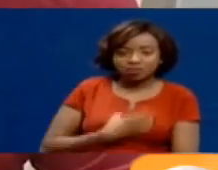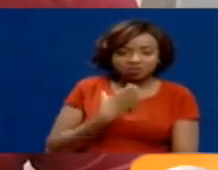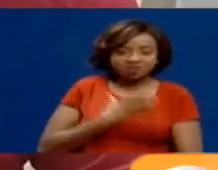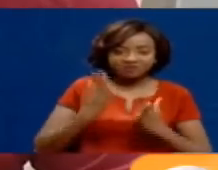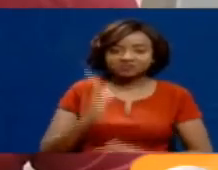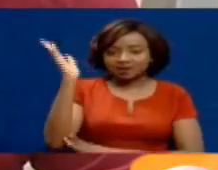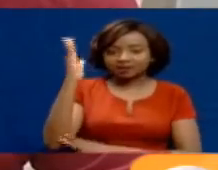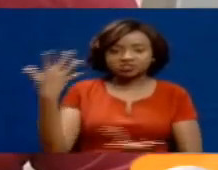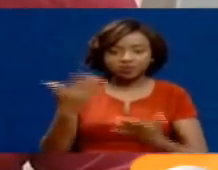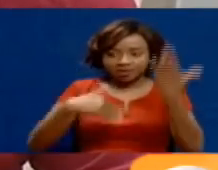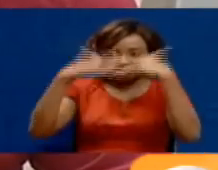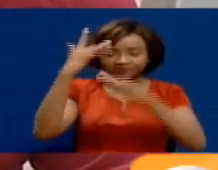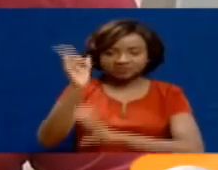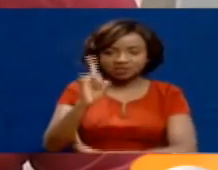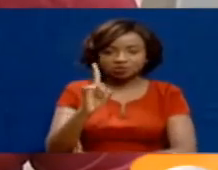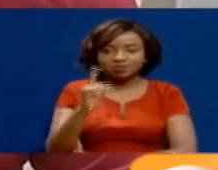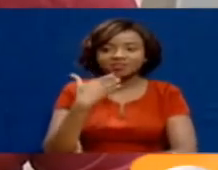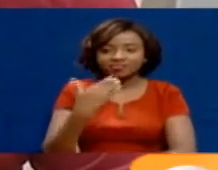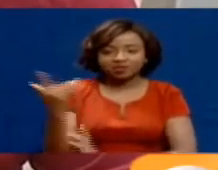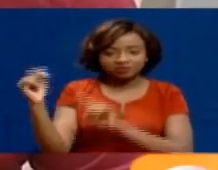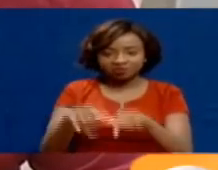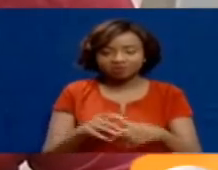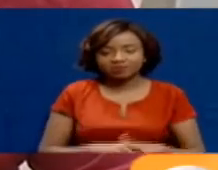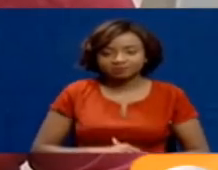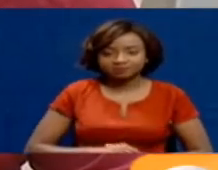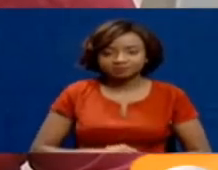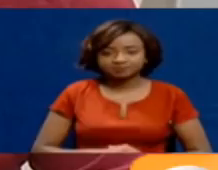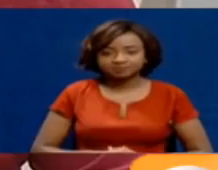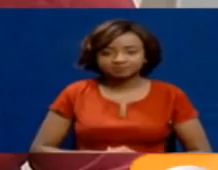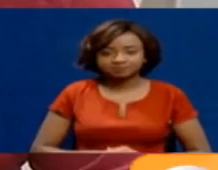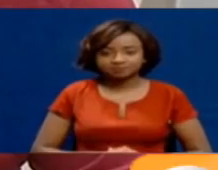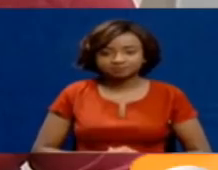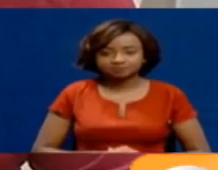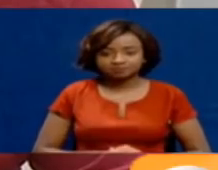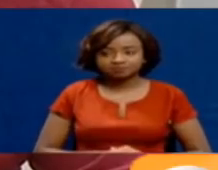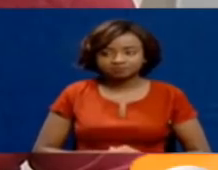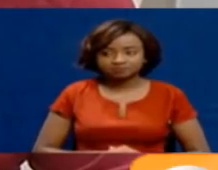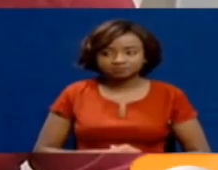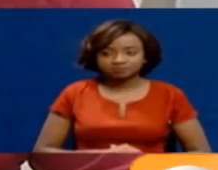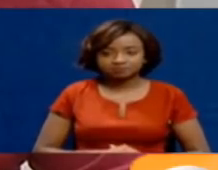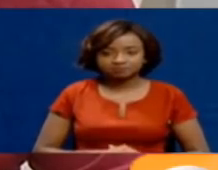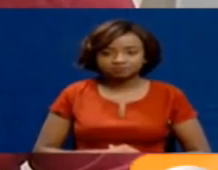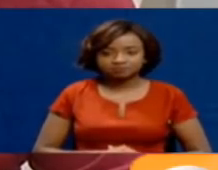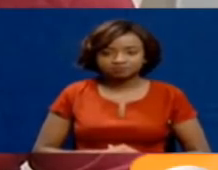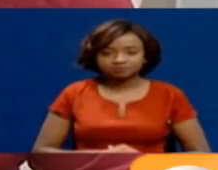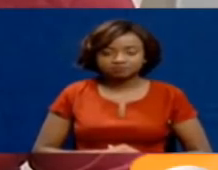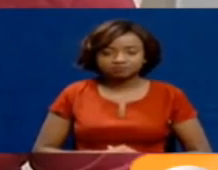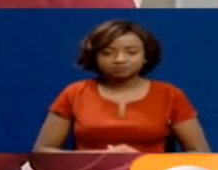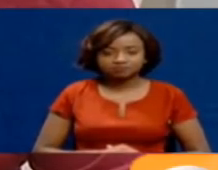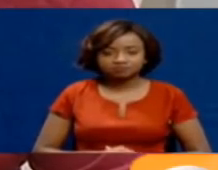and a lecturer at the University of Nairobi. Thank you so much for coming in. Thank you for being here. A lot of questions. I think we're still trying to